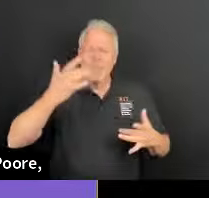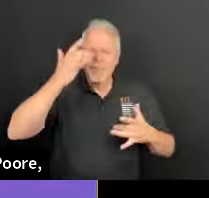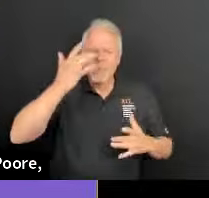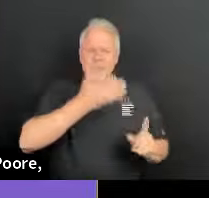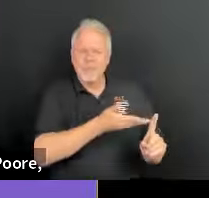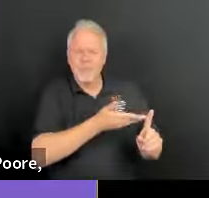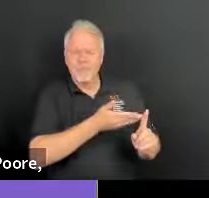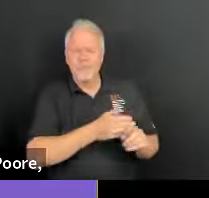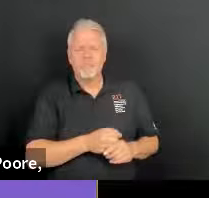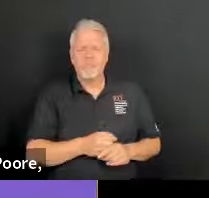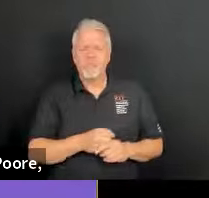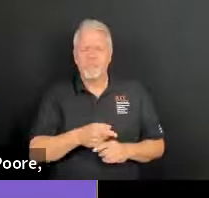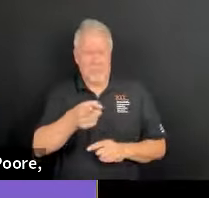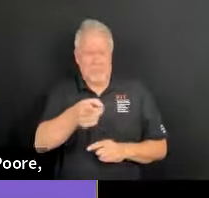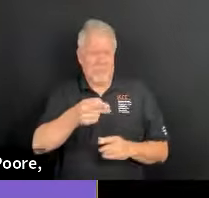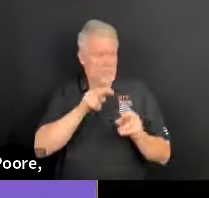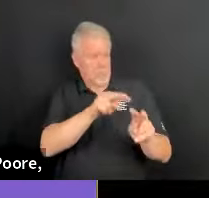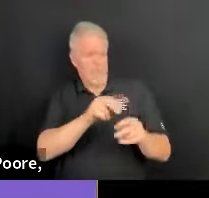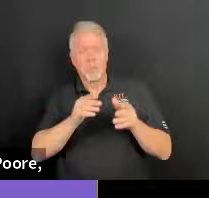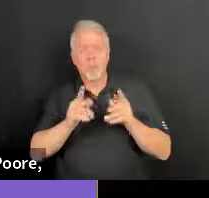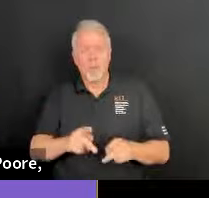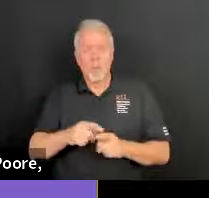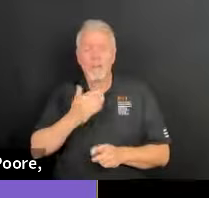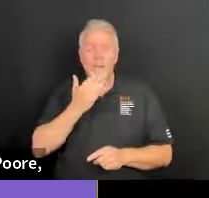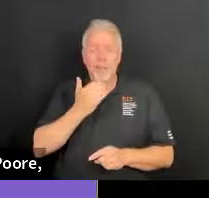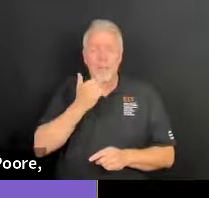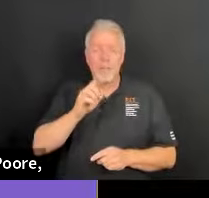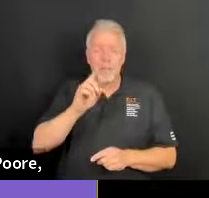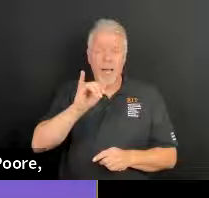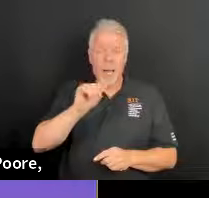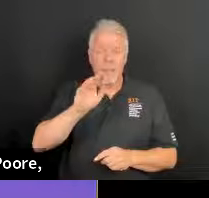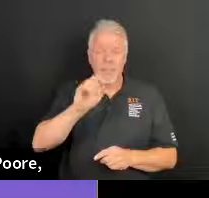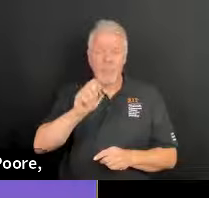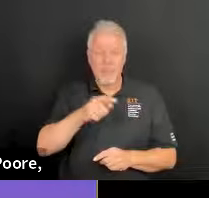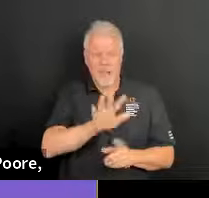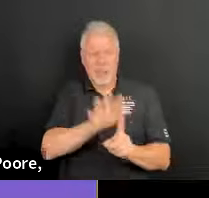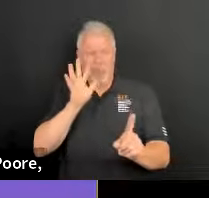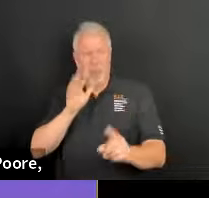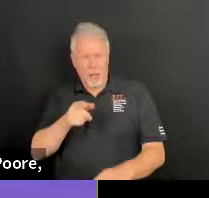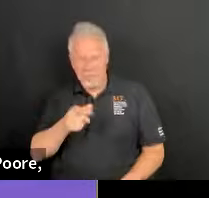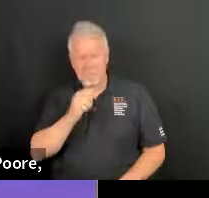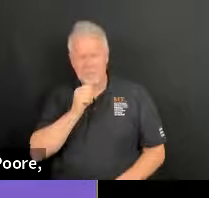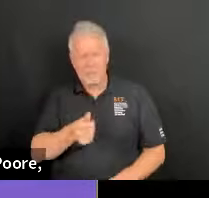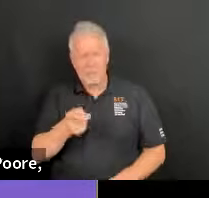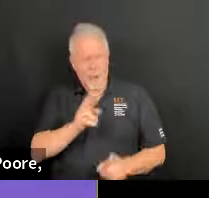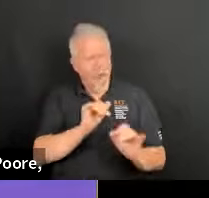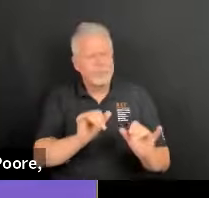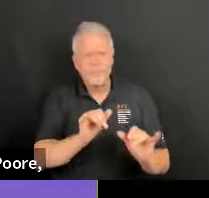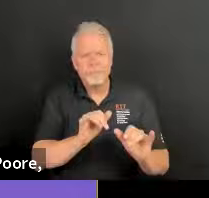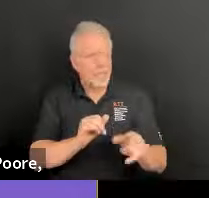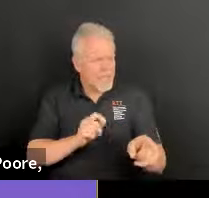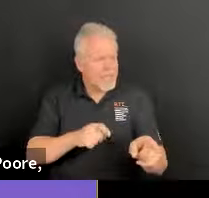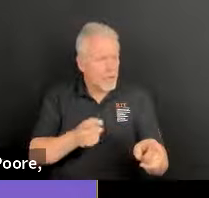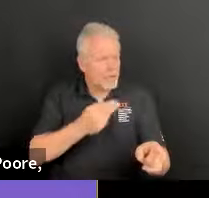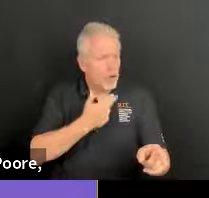who's struggling, we need to understand it is a disease. I mean, if we were talking about a person who had diabetes, we